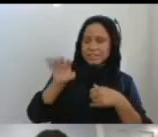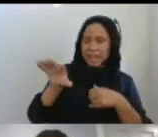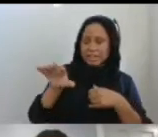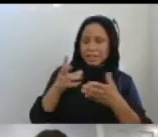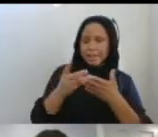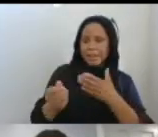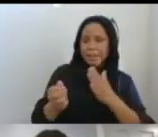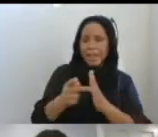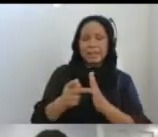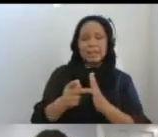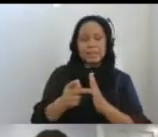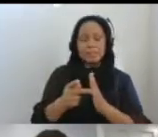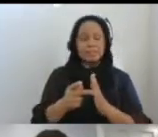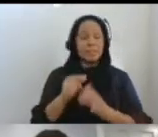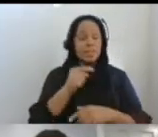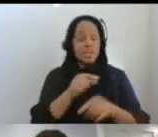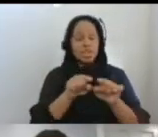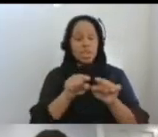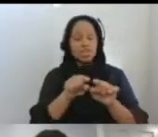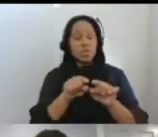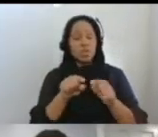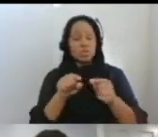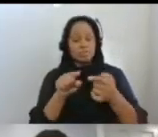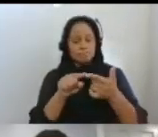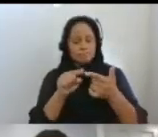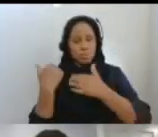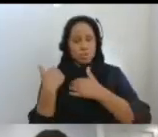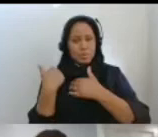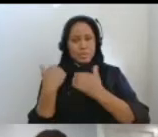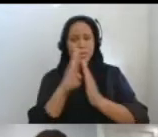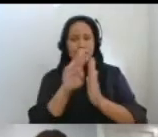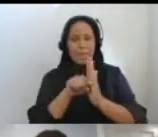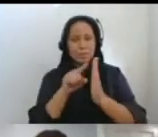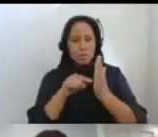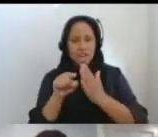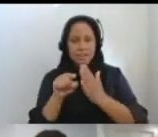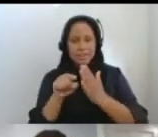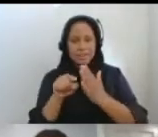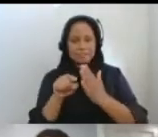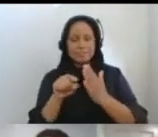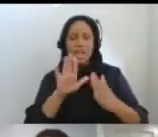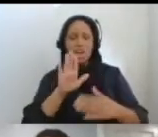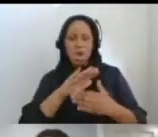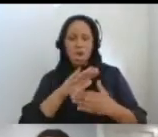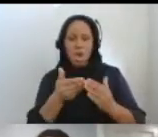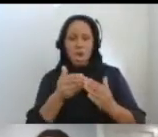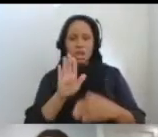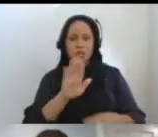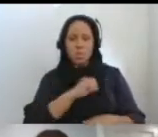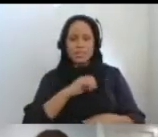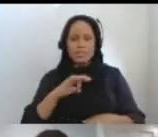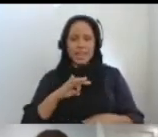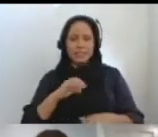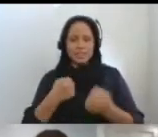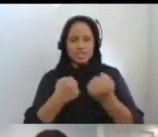responsible for doing the background checks on all your staffing support. So if you plan on